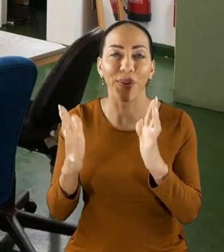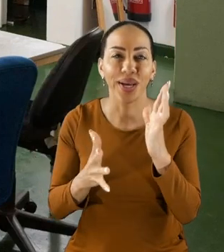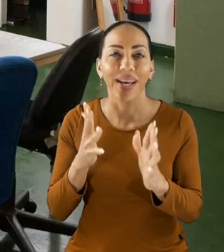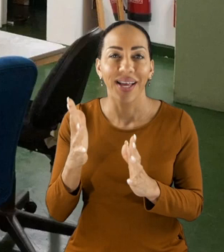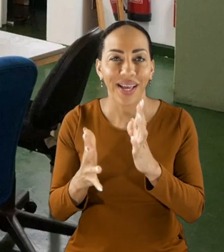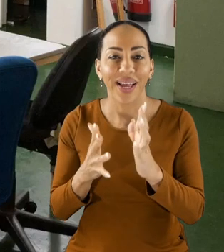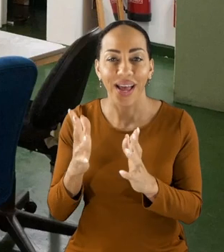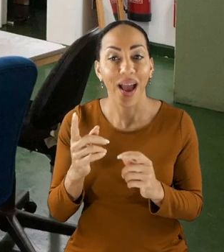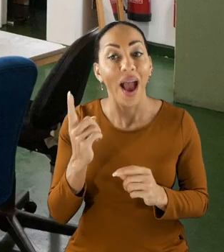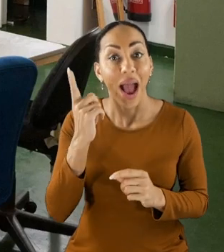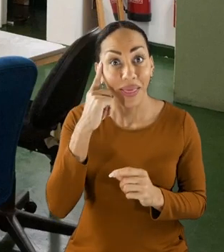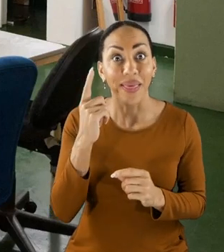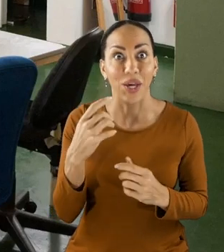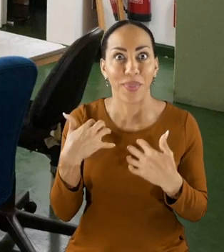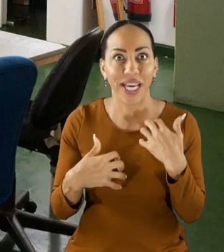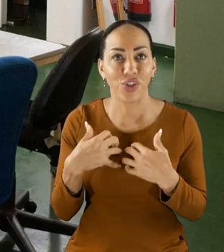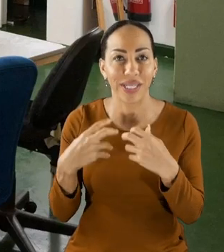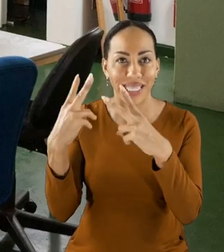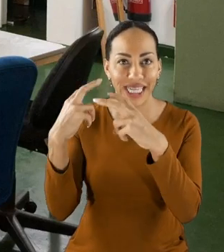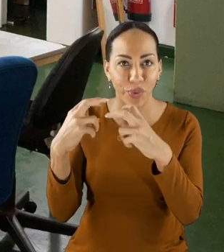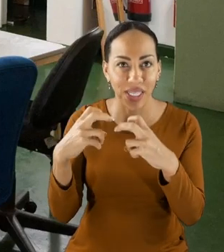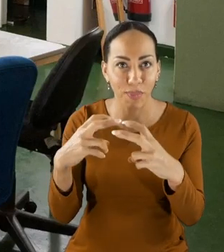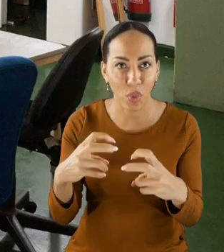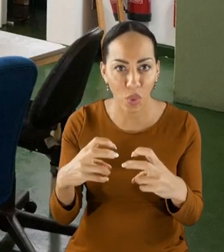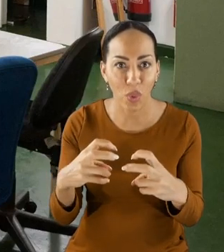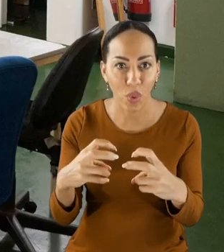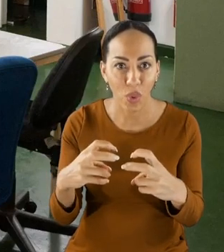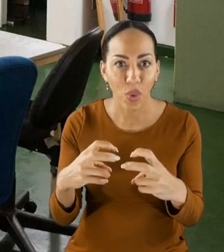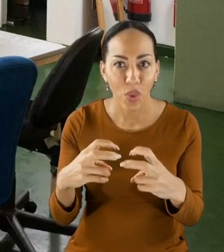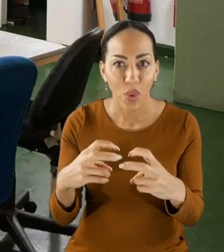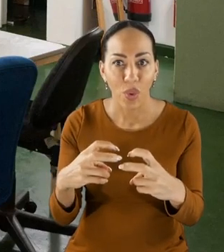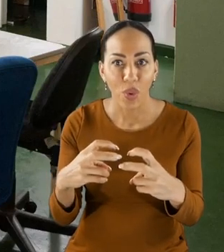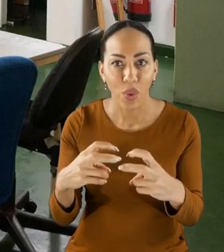call. But I think it'd be quite interesting to explore how you